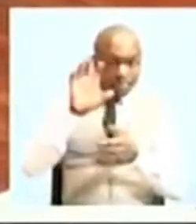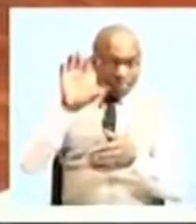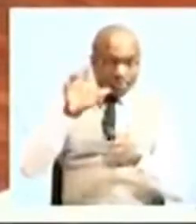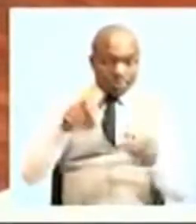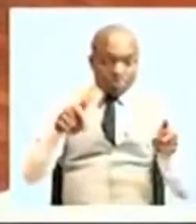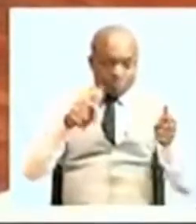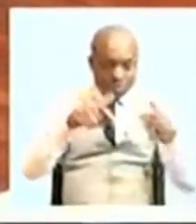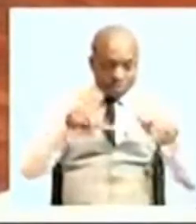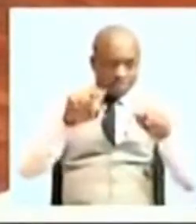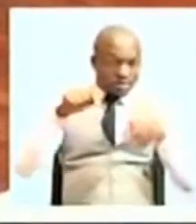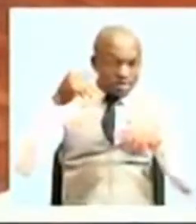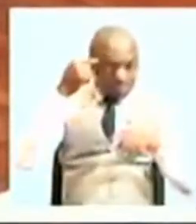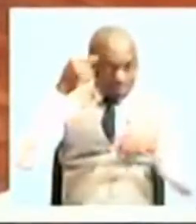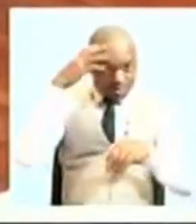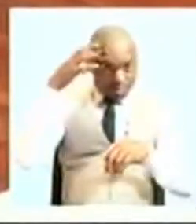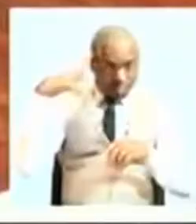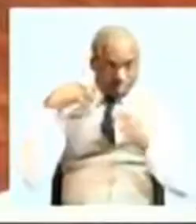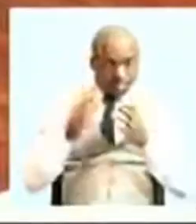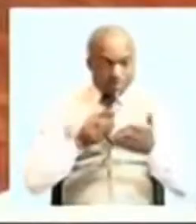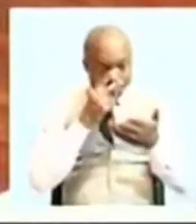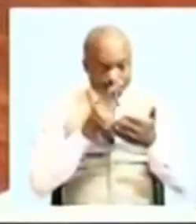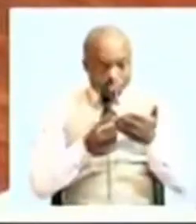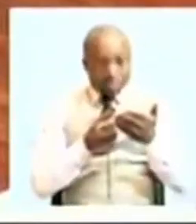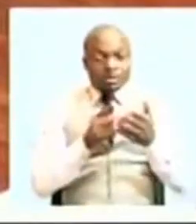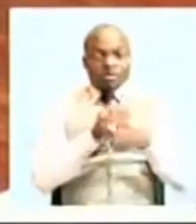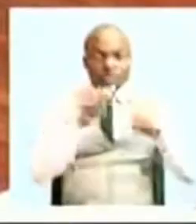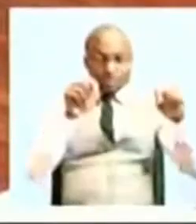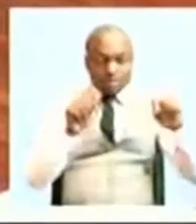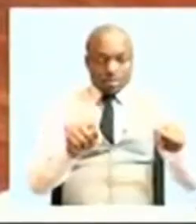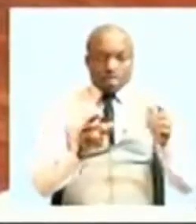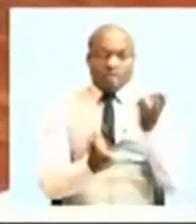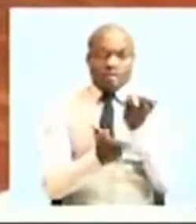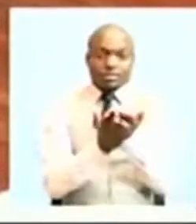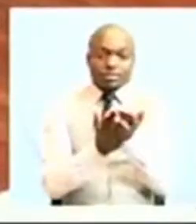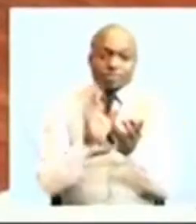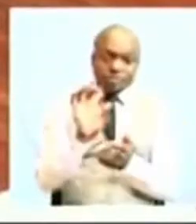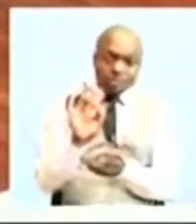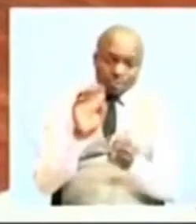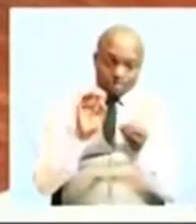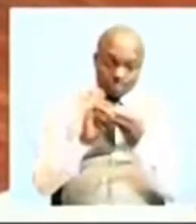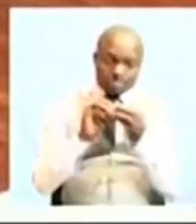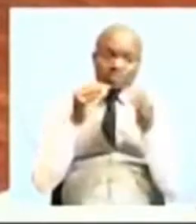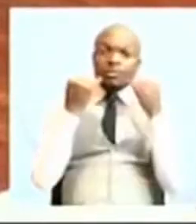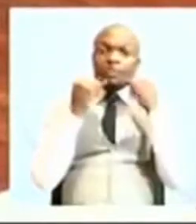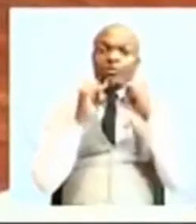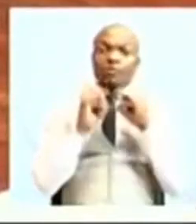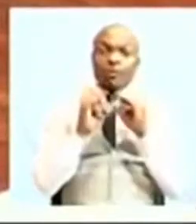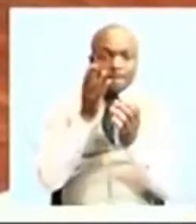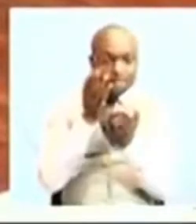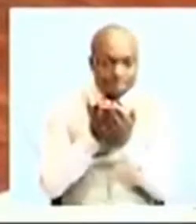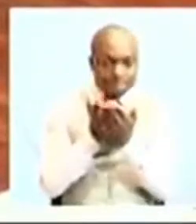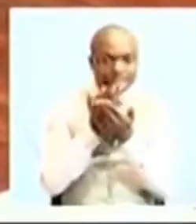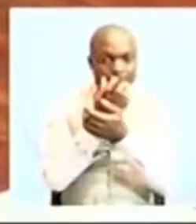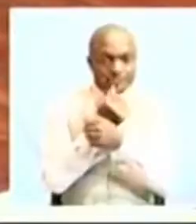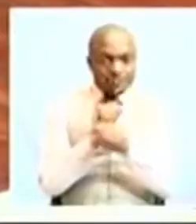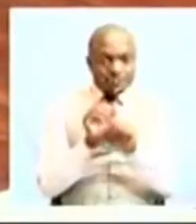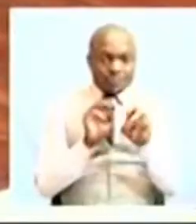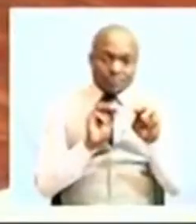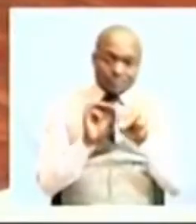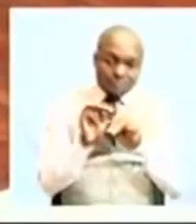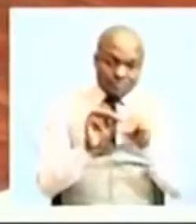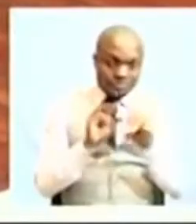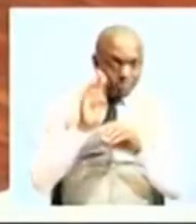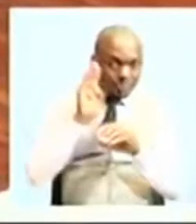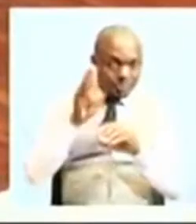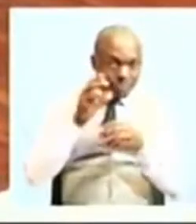officer. Kindly refer to the table below and Appendix 8 for details. Remedial measure. Management